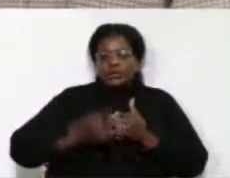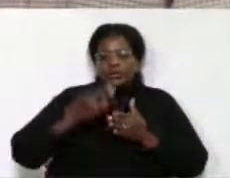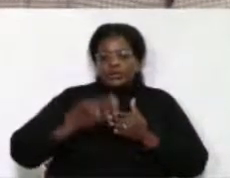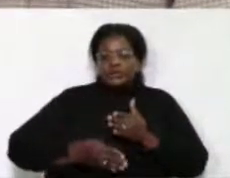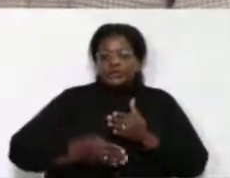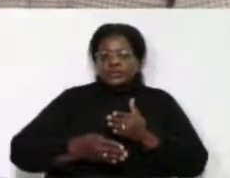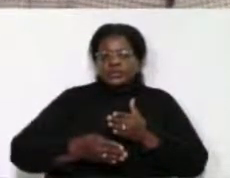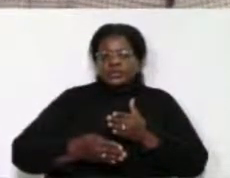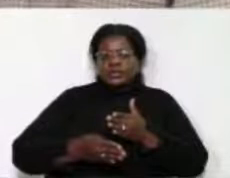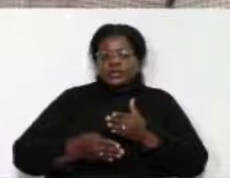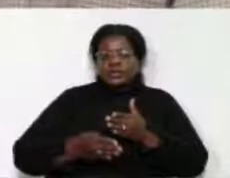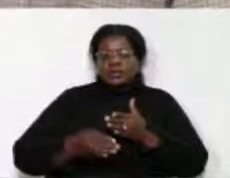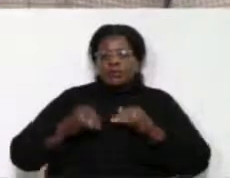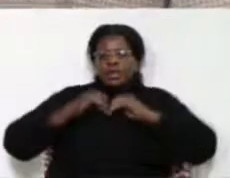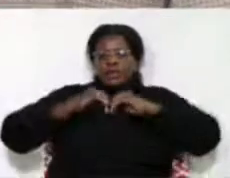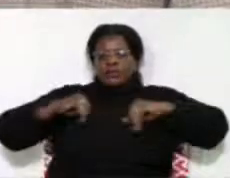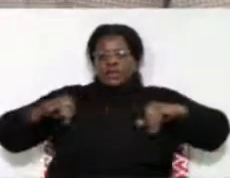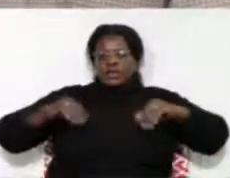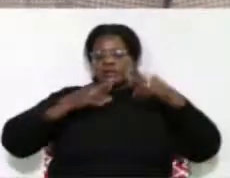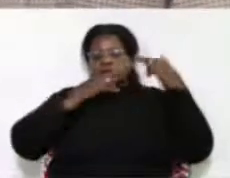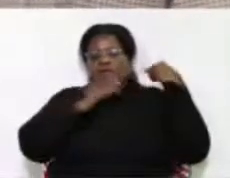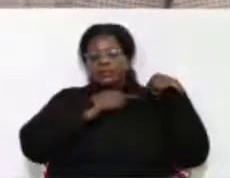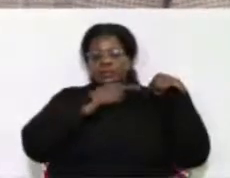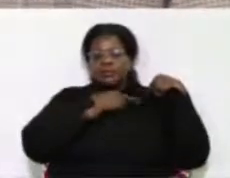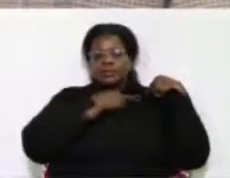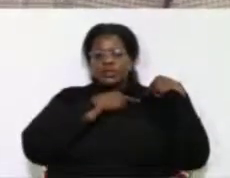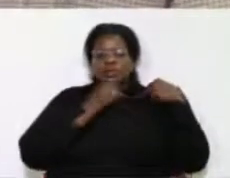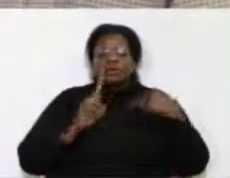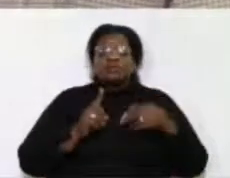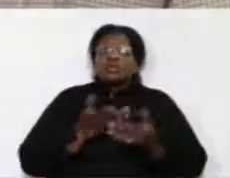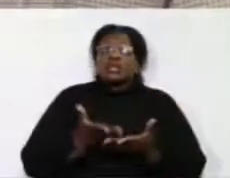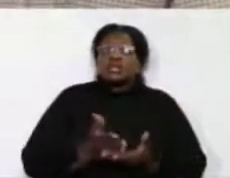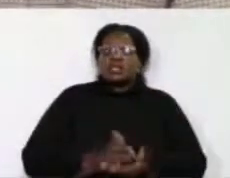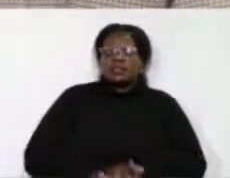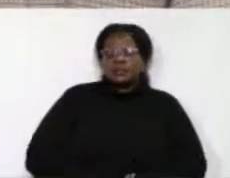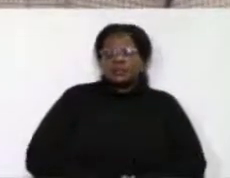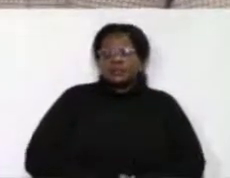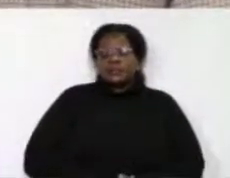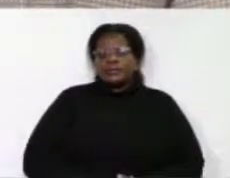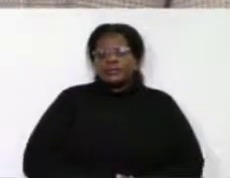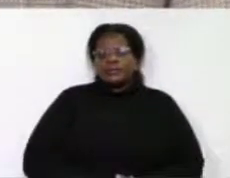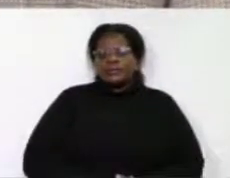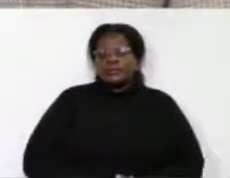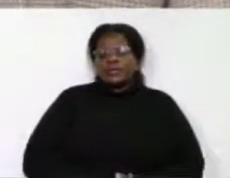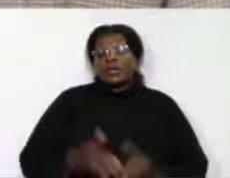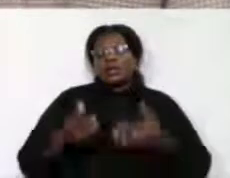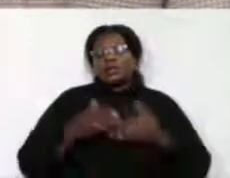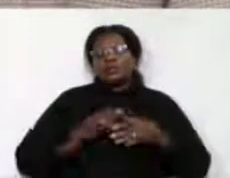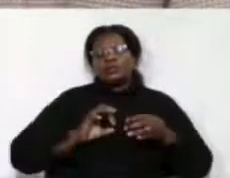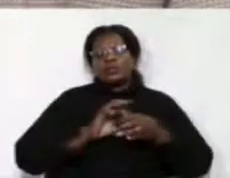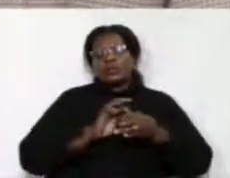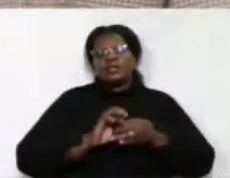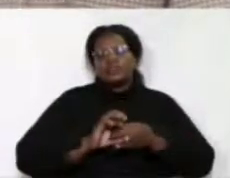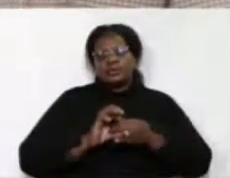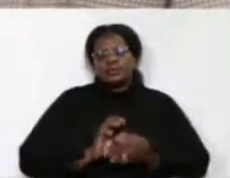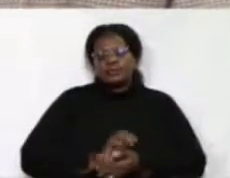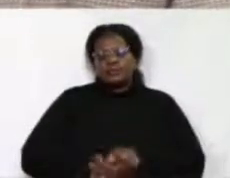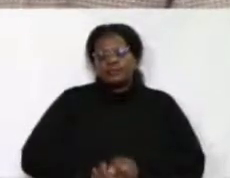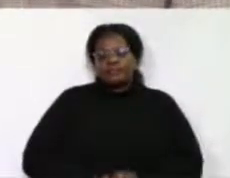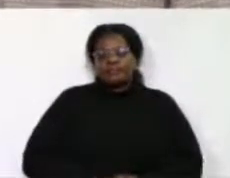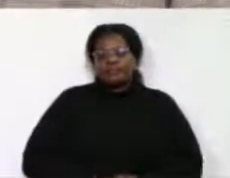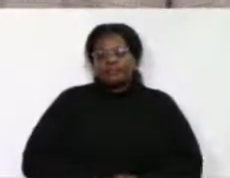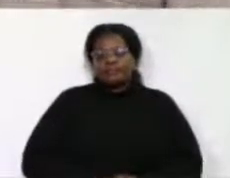by dividing the responsibilities? I think she's referring to. Yeah, we're back to partnerships. To partnership, yeah. Yeah, I think we